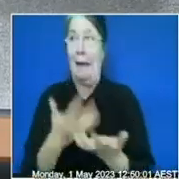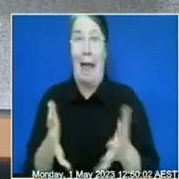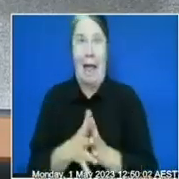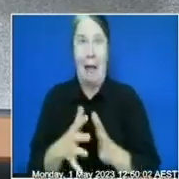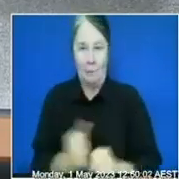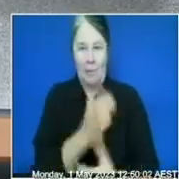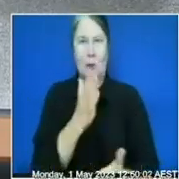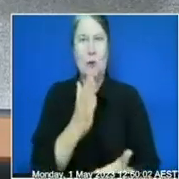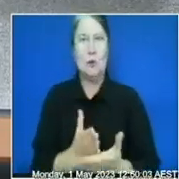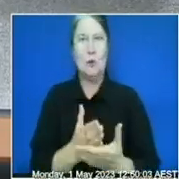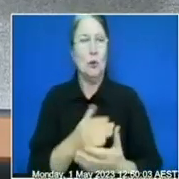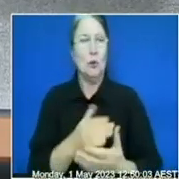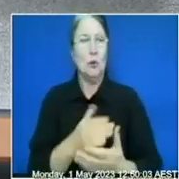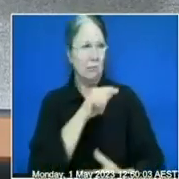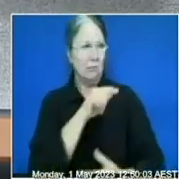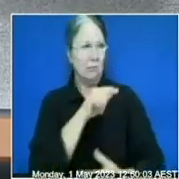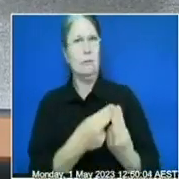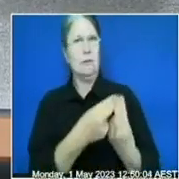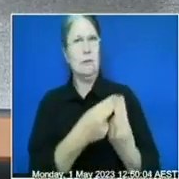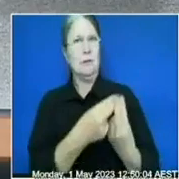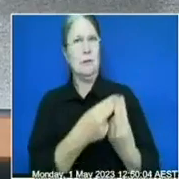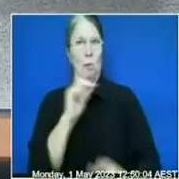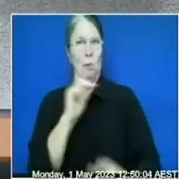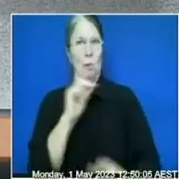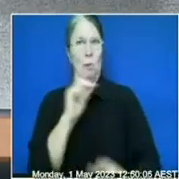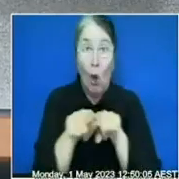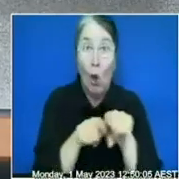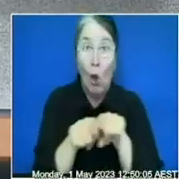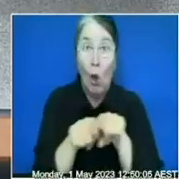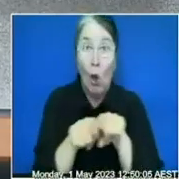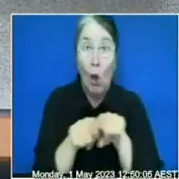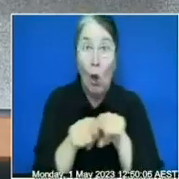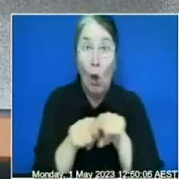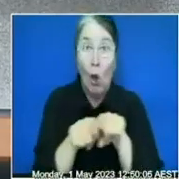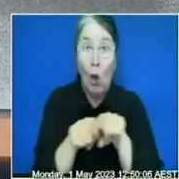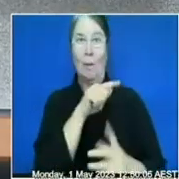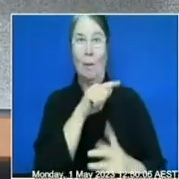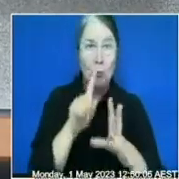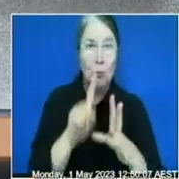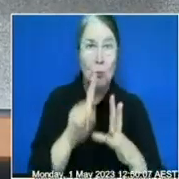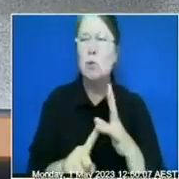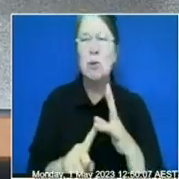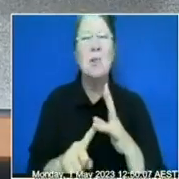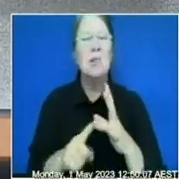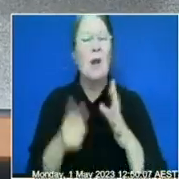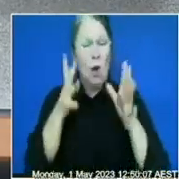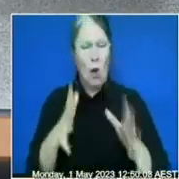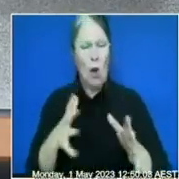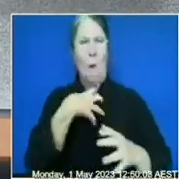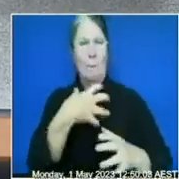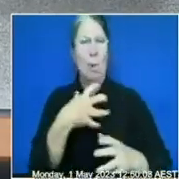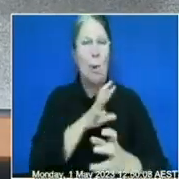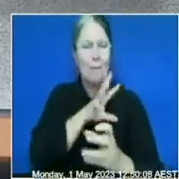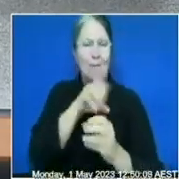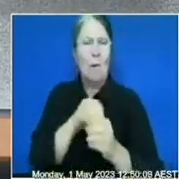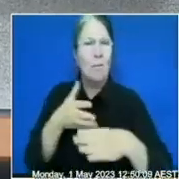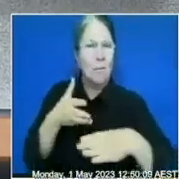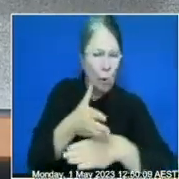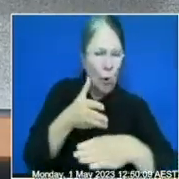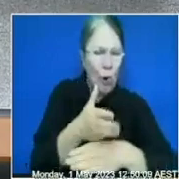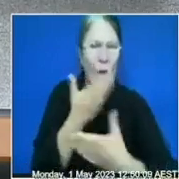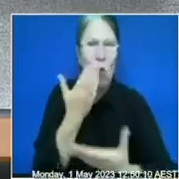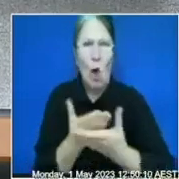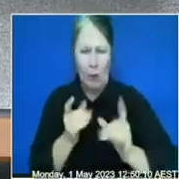it's we're hoping very soon we'll be not draft, and that it'll be agreed as that's the action, and that